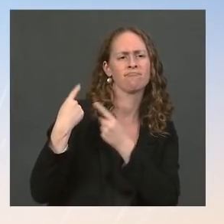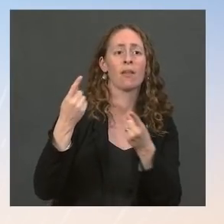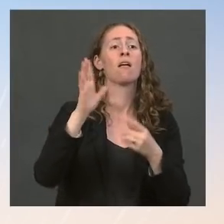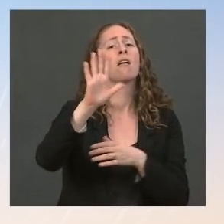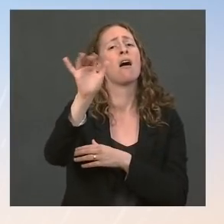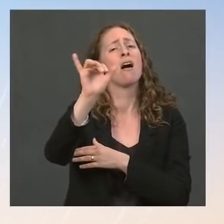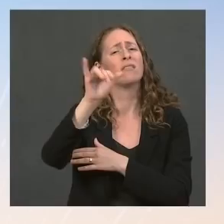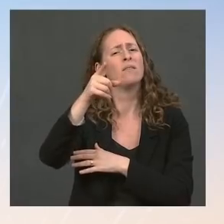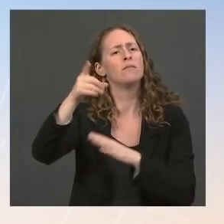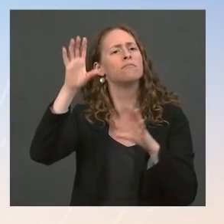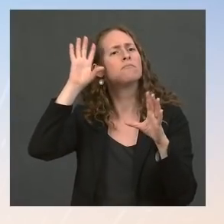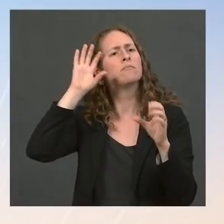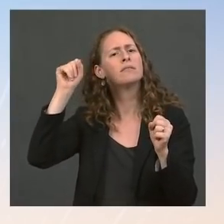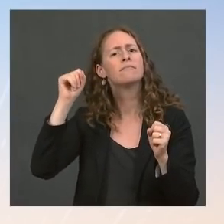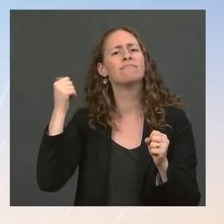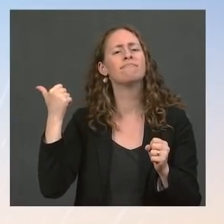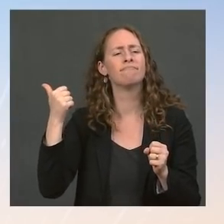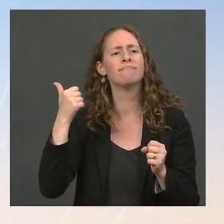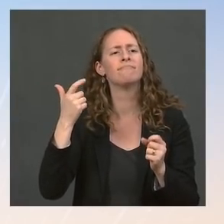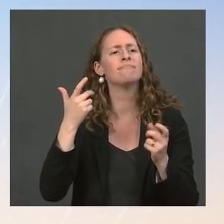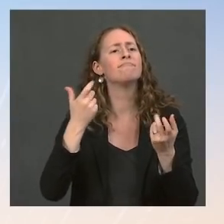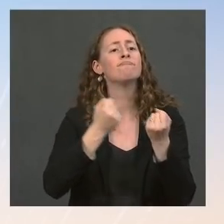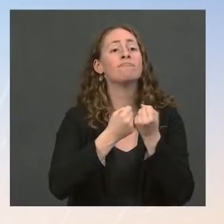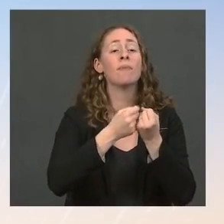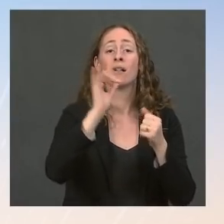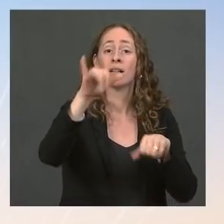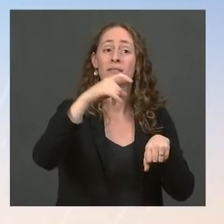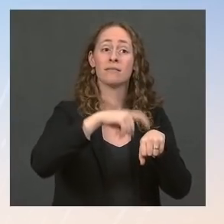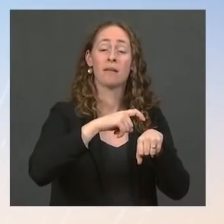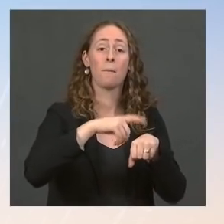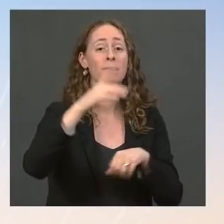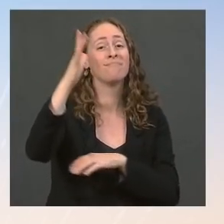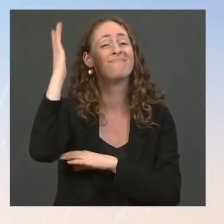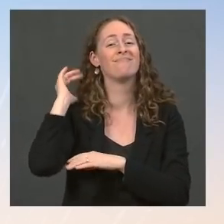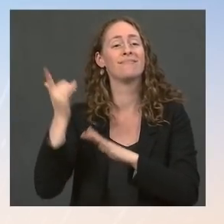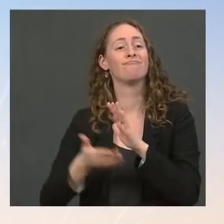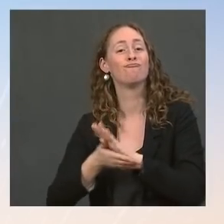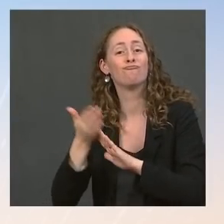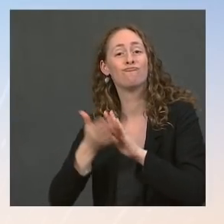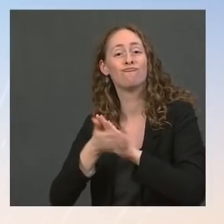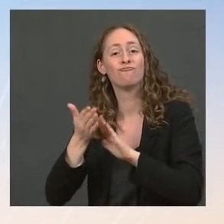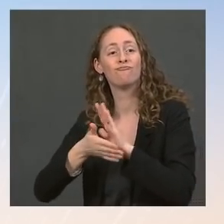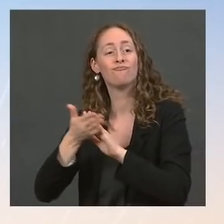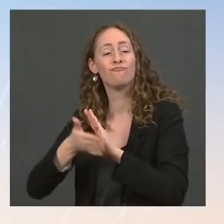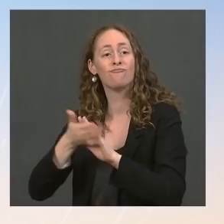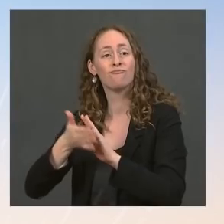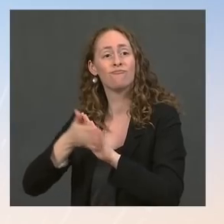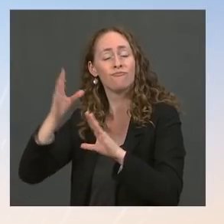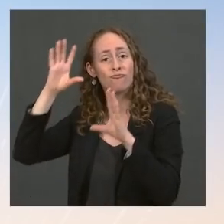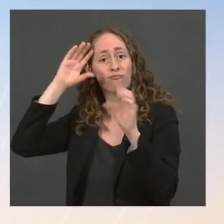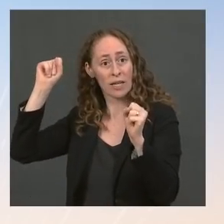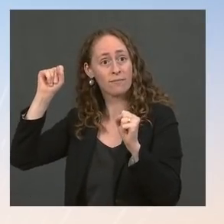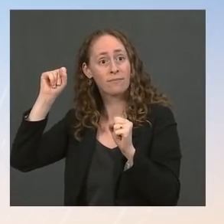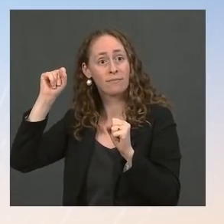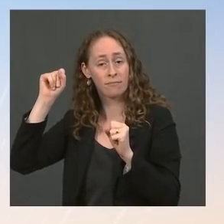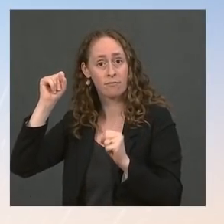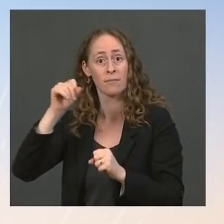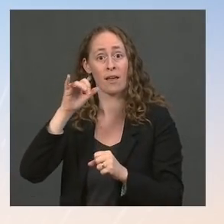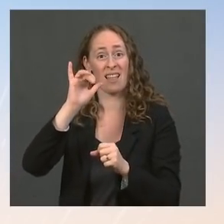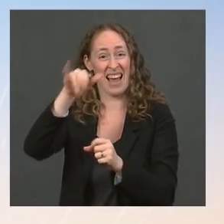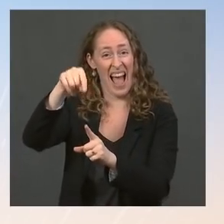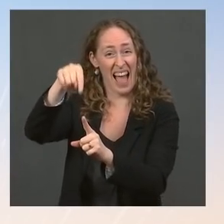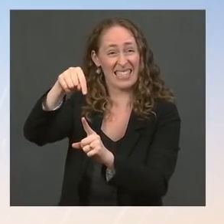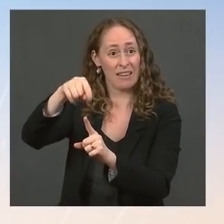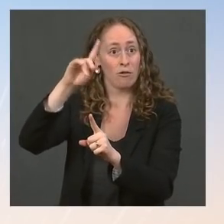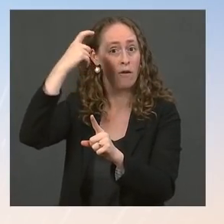campaigning on a number of components of the president's Build Back Better agenda and the president's initiatives he's working through Congress.